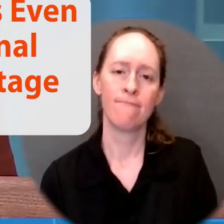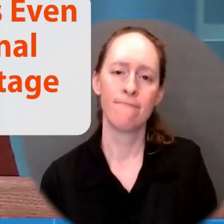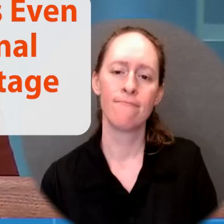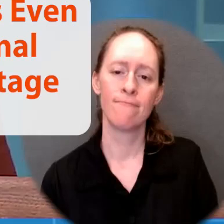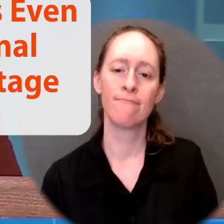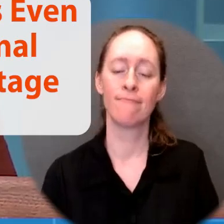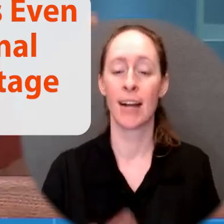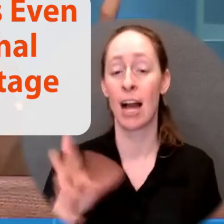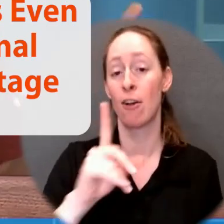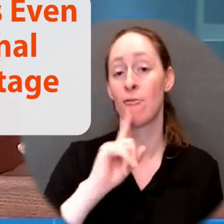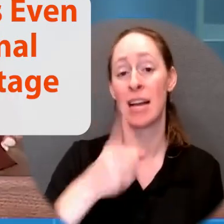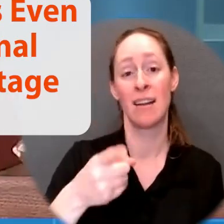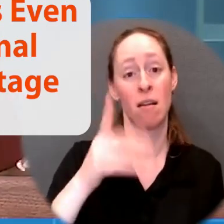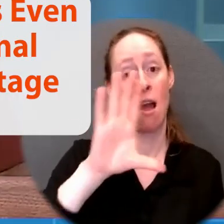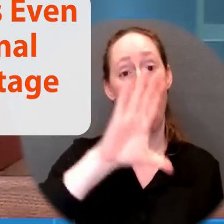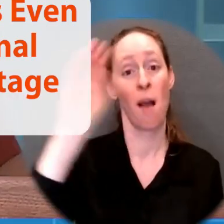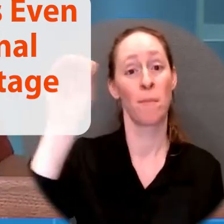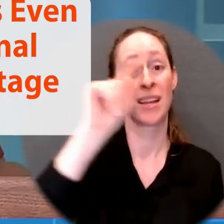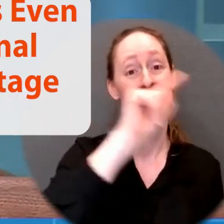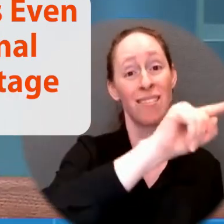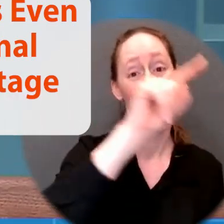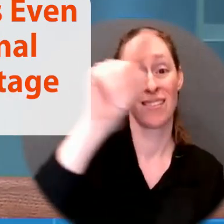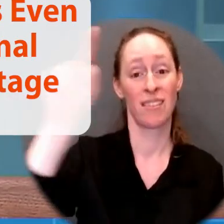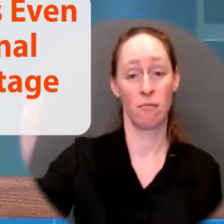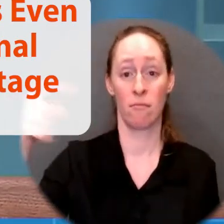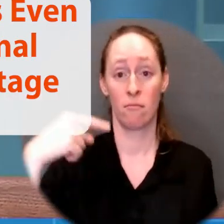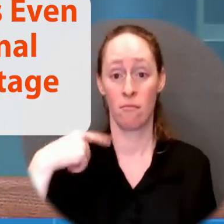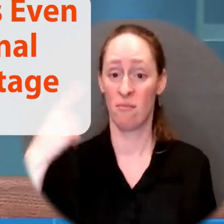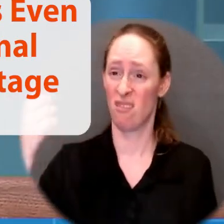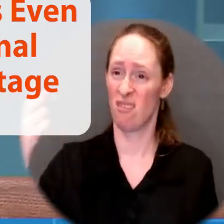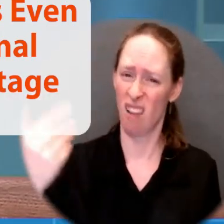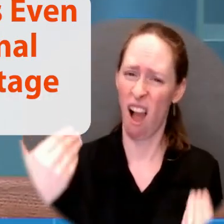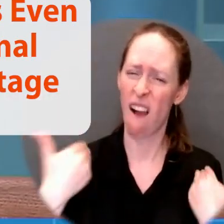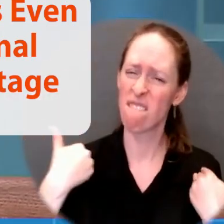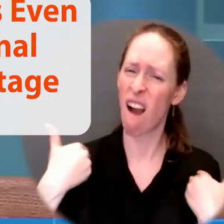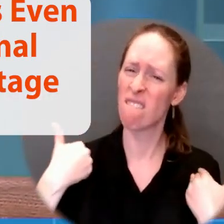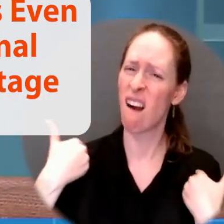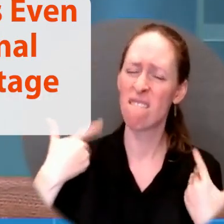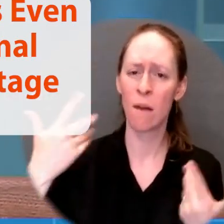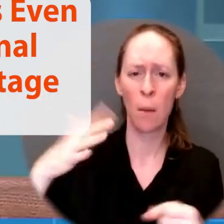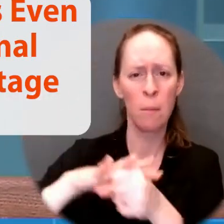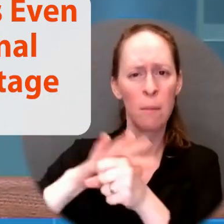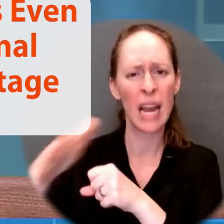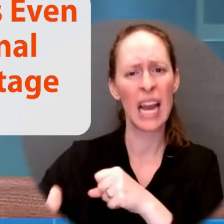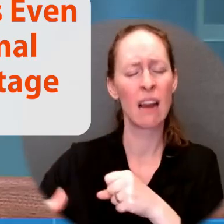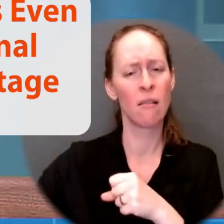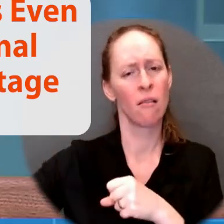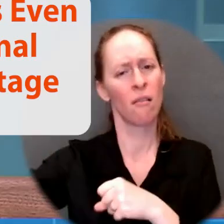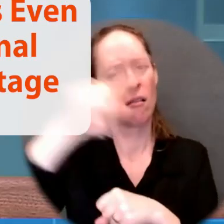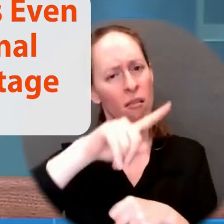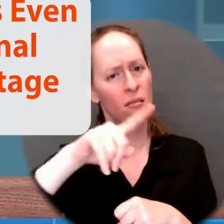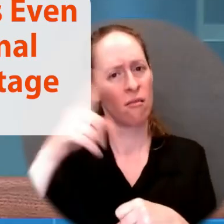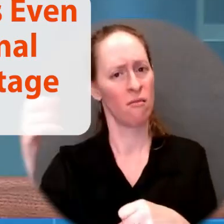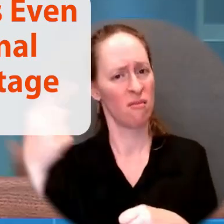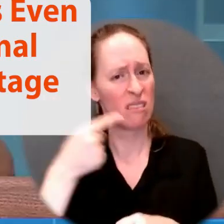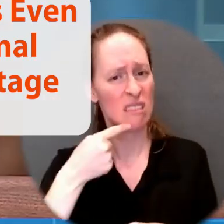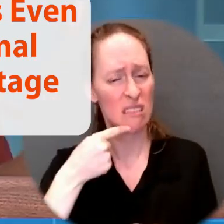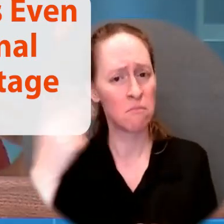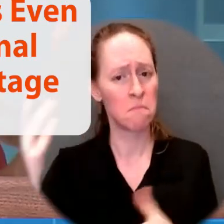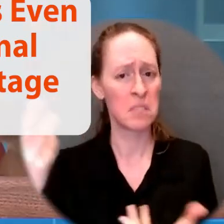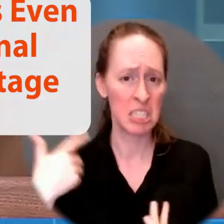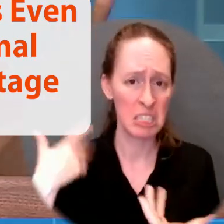they're hearing. That's what we're all hearing from these manufacturing associations.